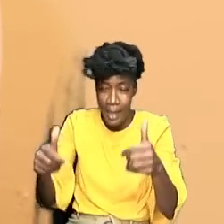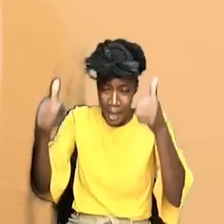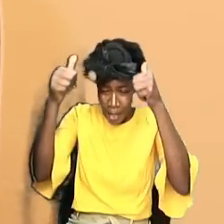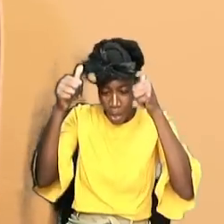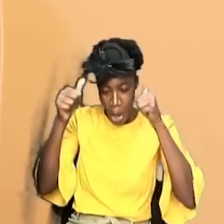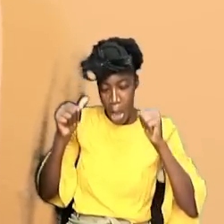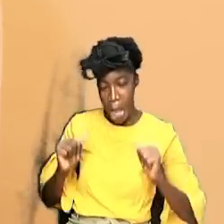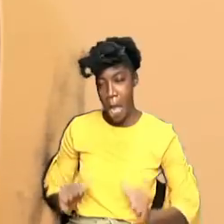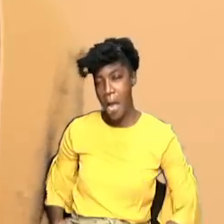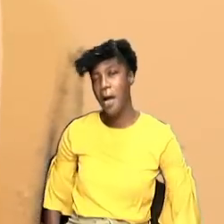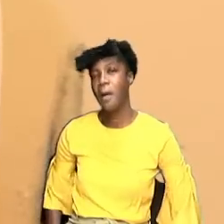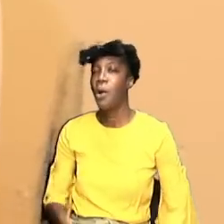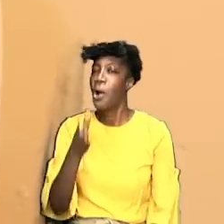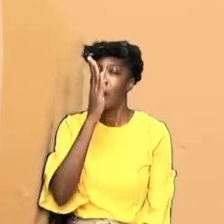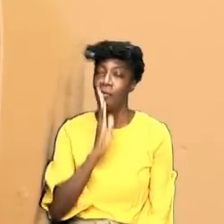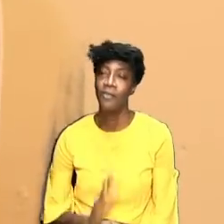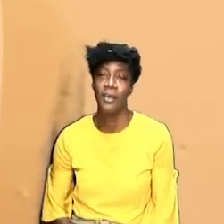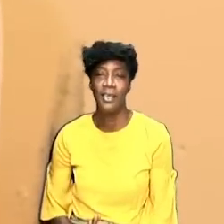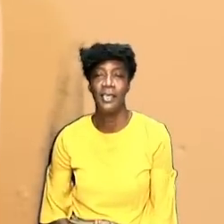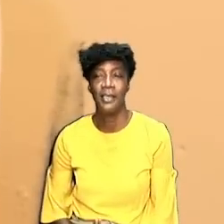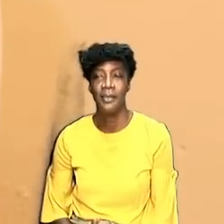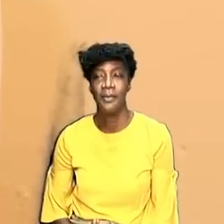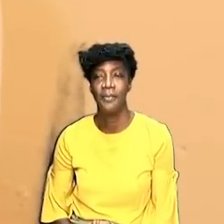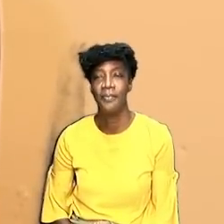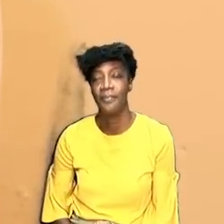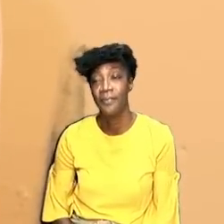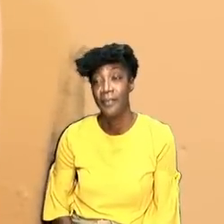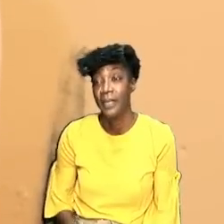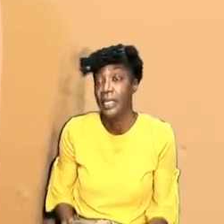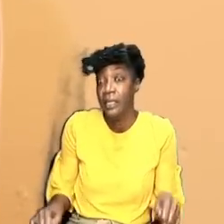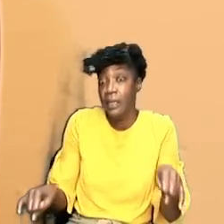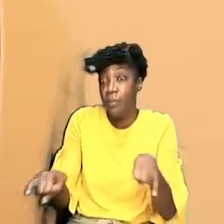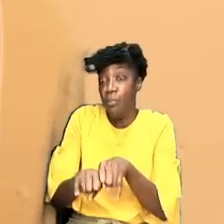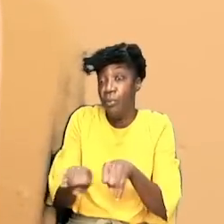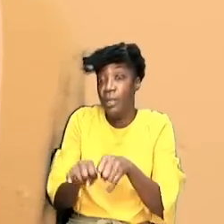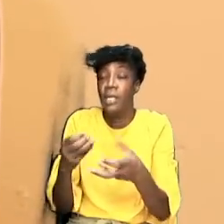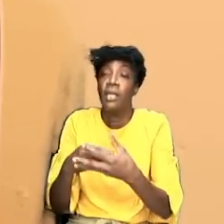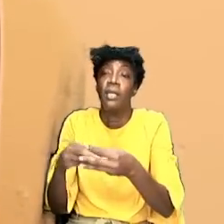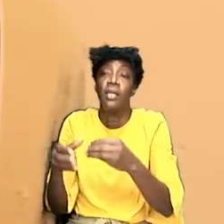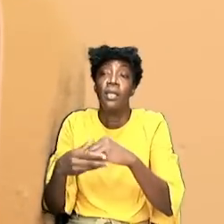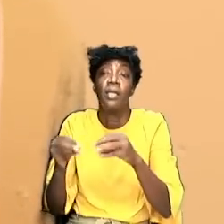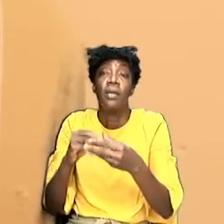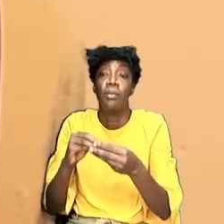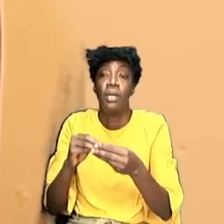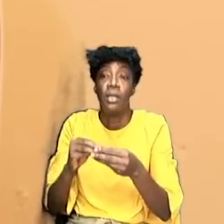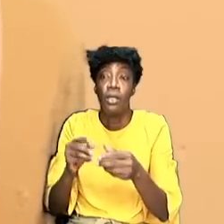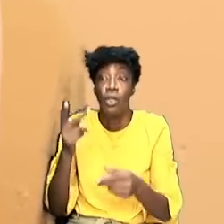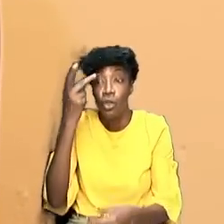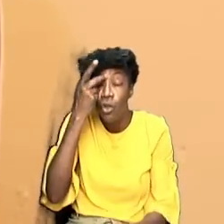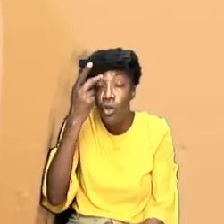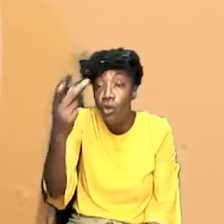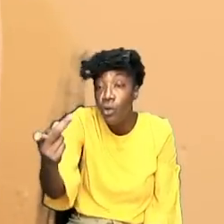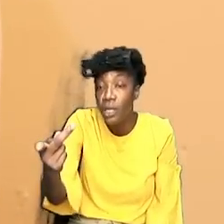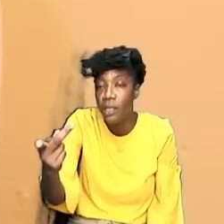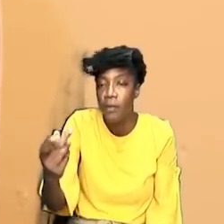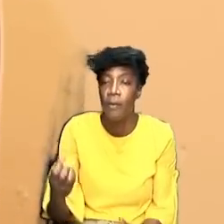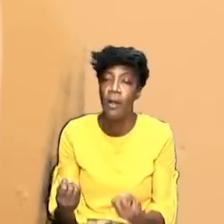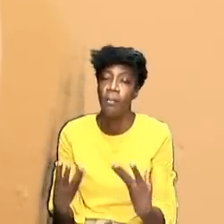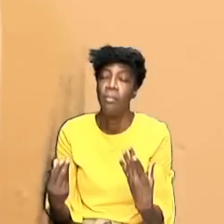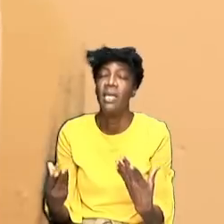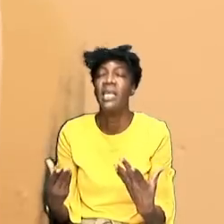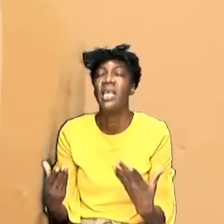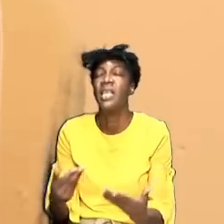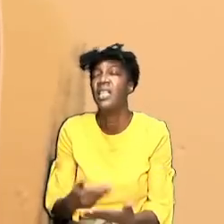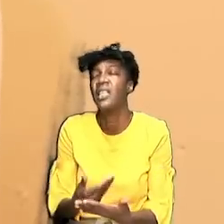of God, the armor of God. Amen. I think it's an important topic for us to look into. And there are many things that we can